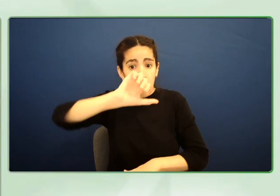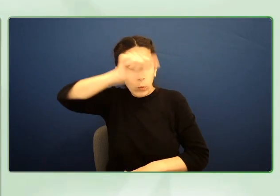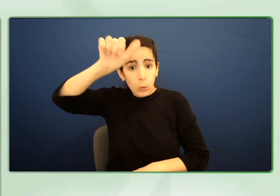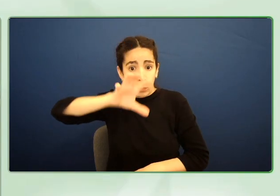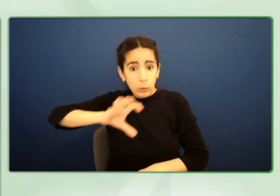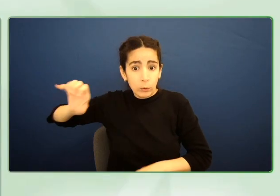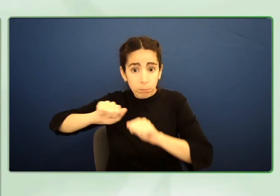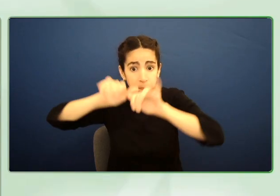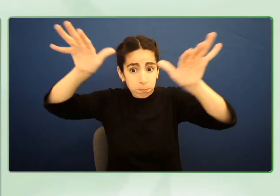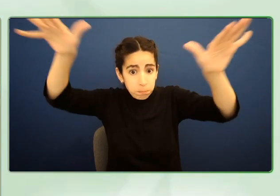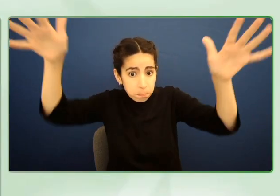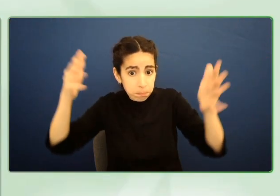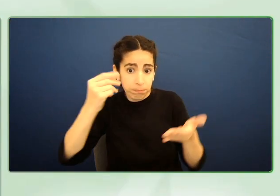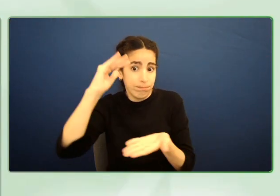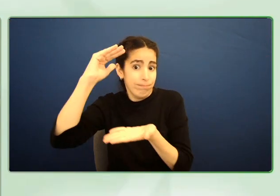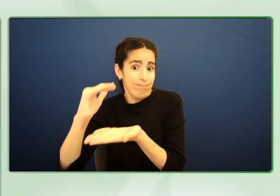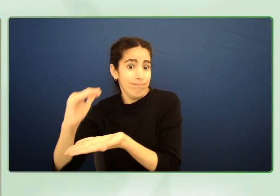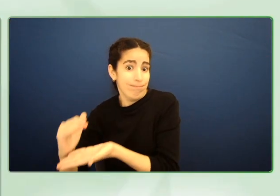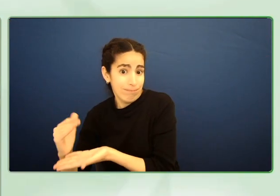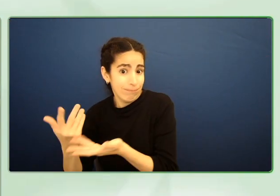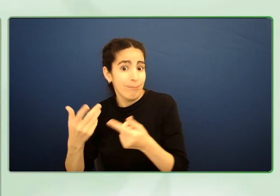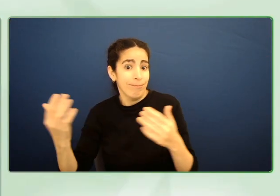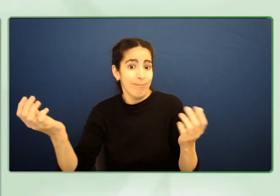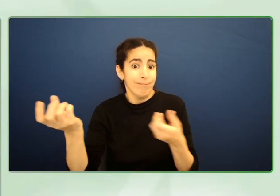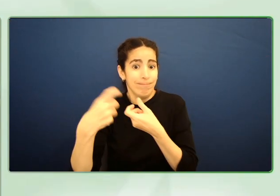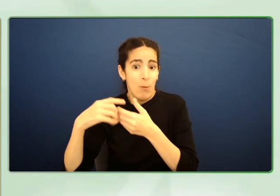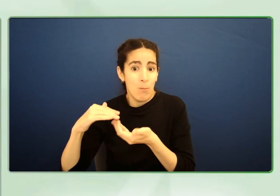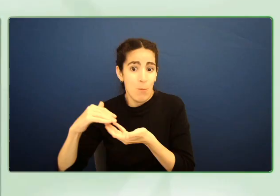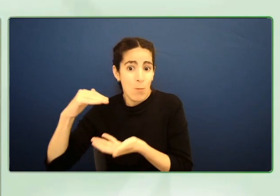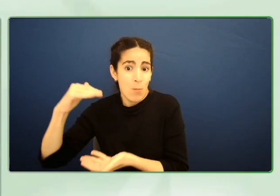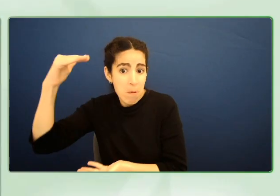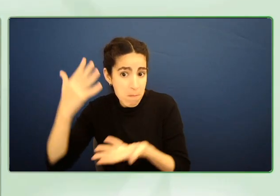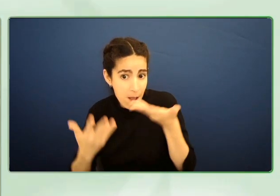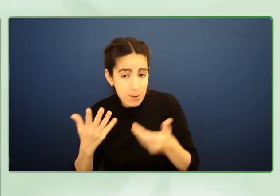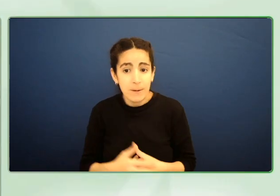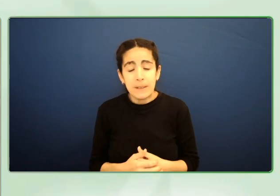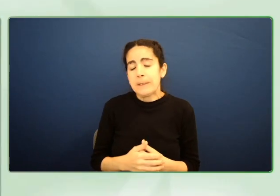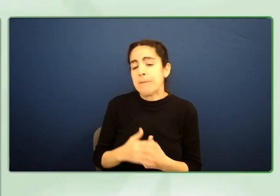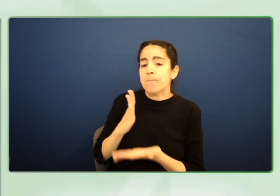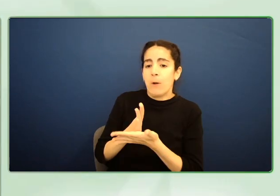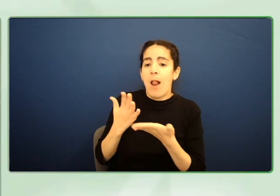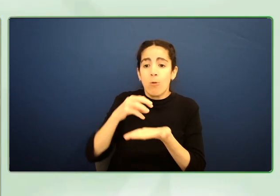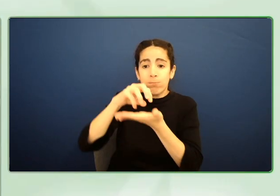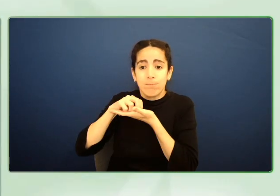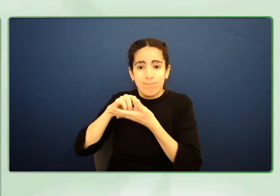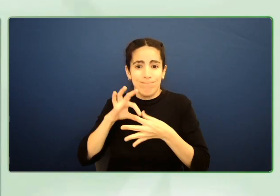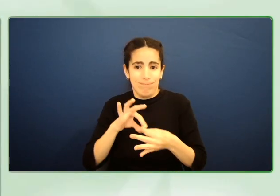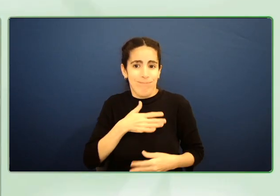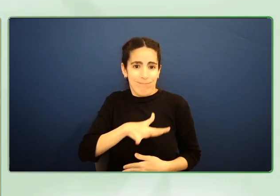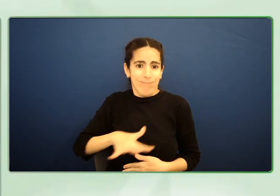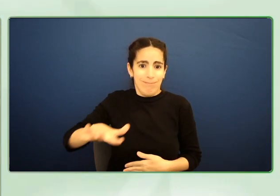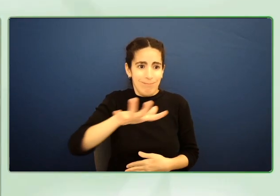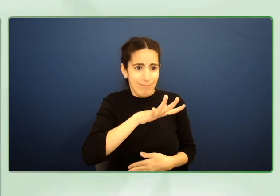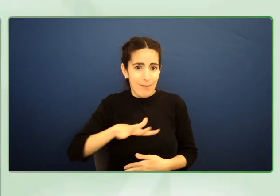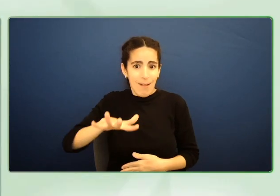you know, because in the region, people in the region are speaking similar languages to our. Even now, children in the region play it, you know,